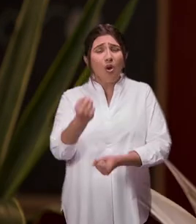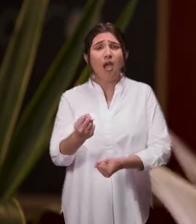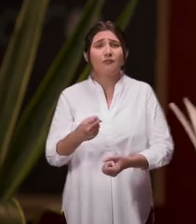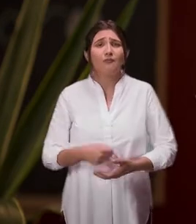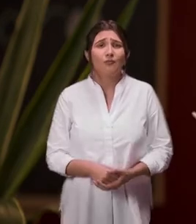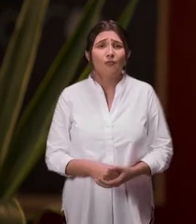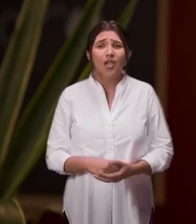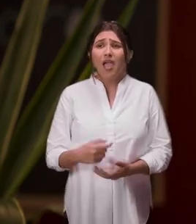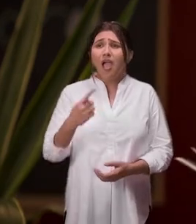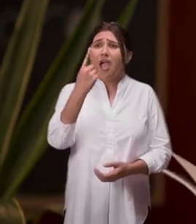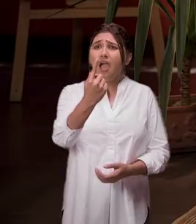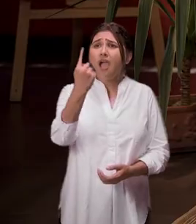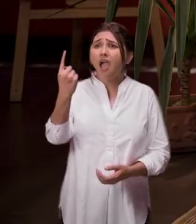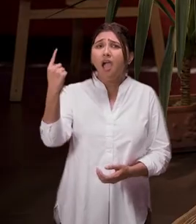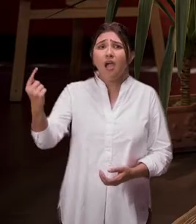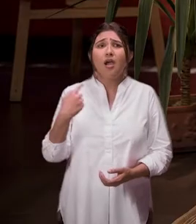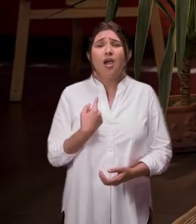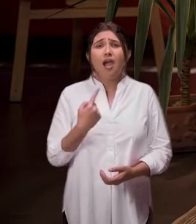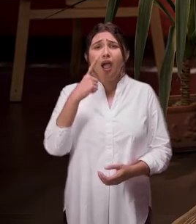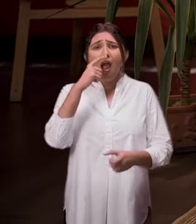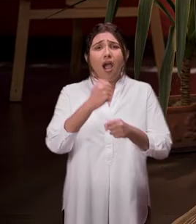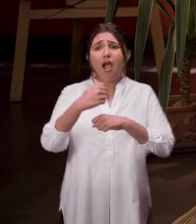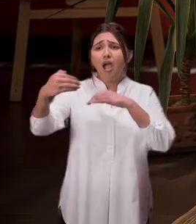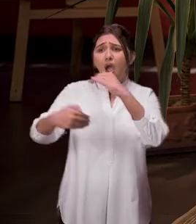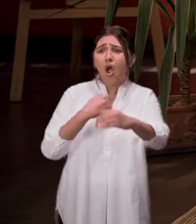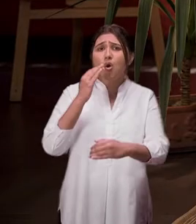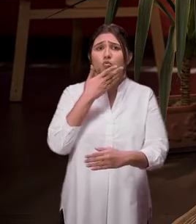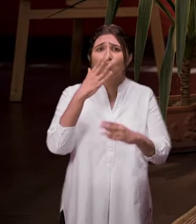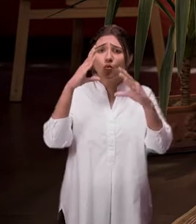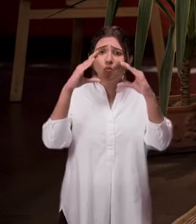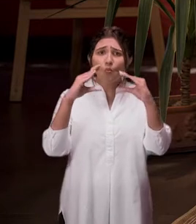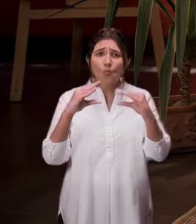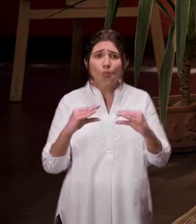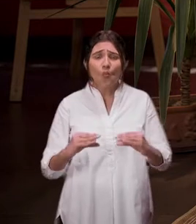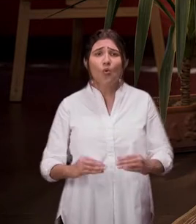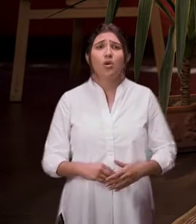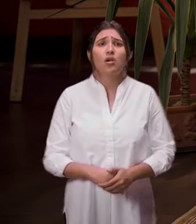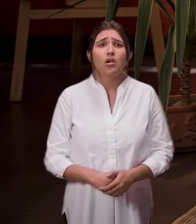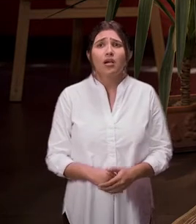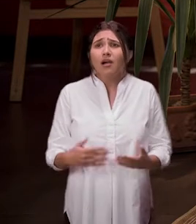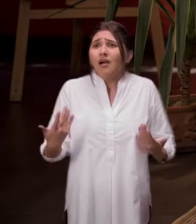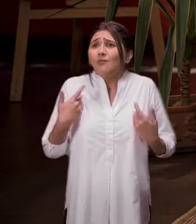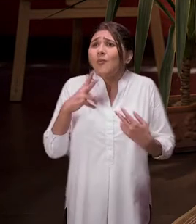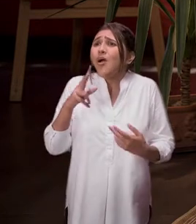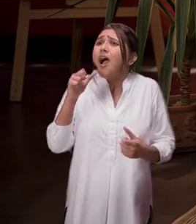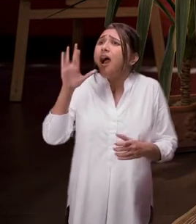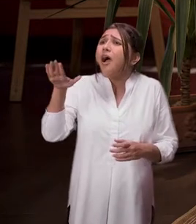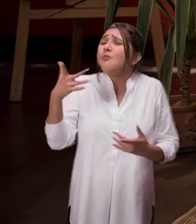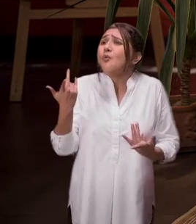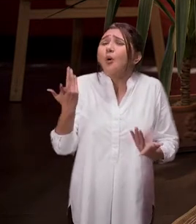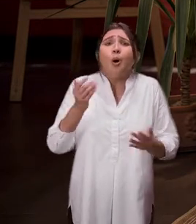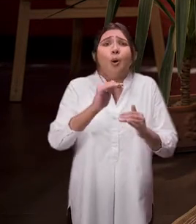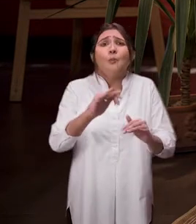carried weapons. One by one, girls stopped coming to school. Abba, where are